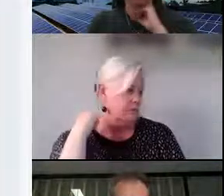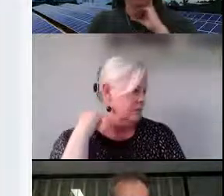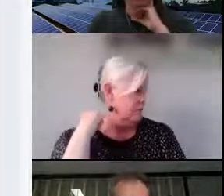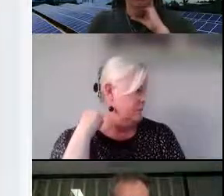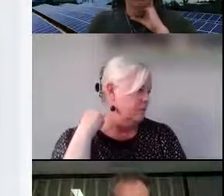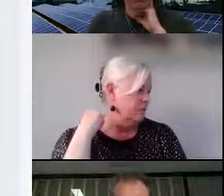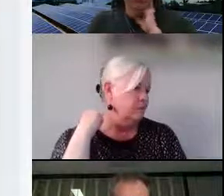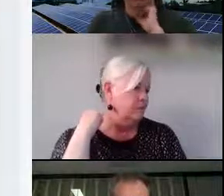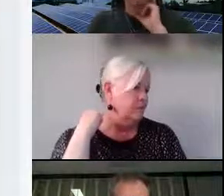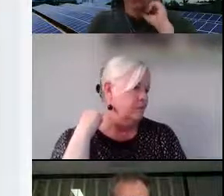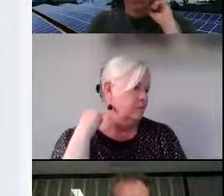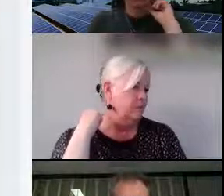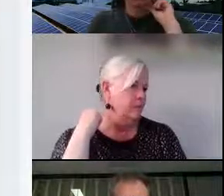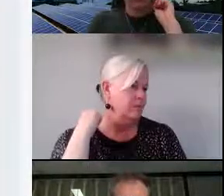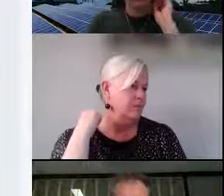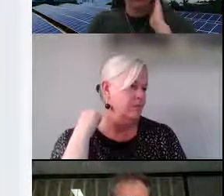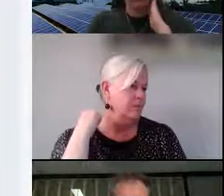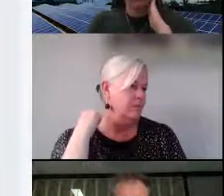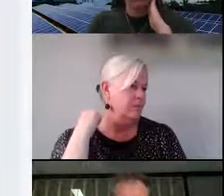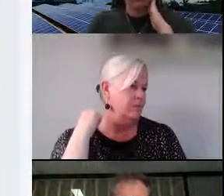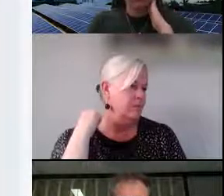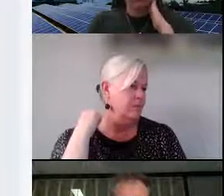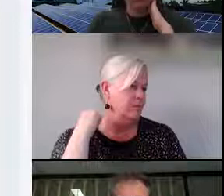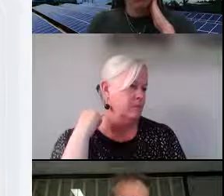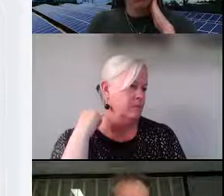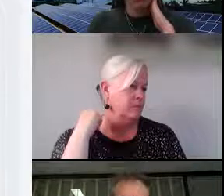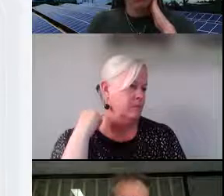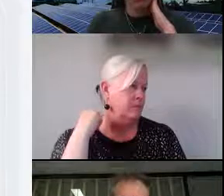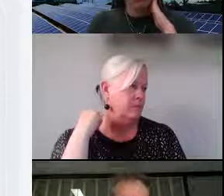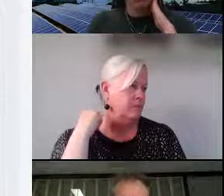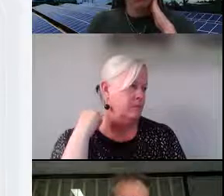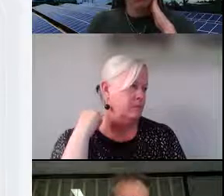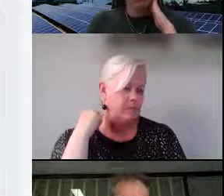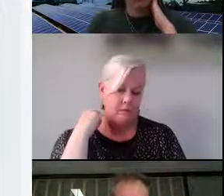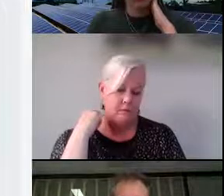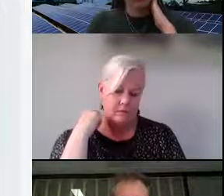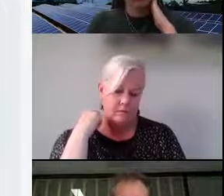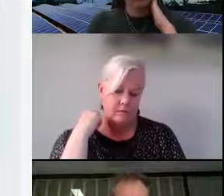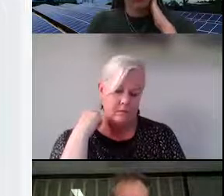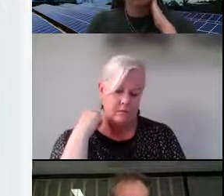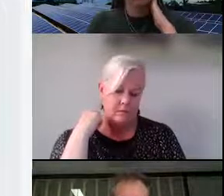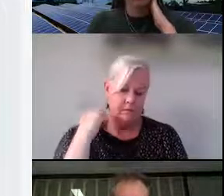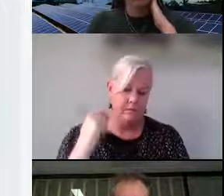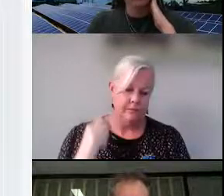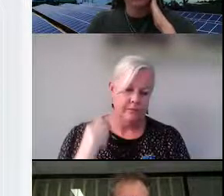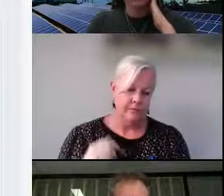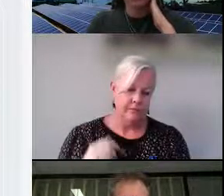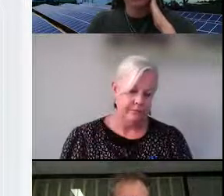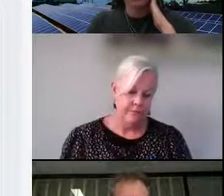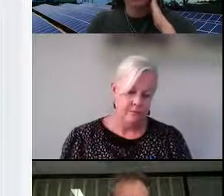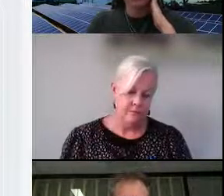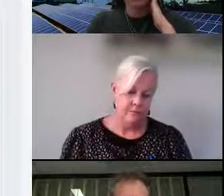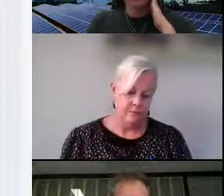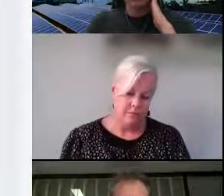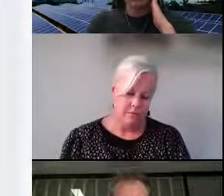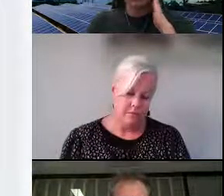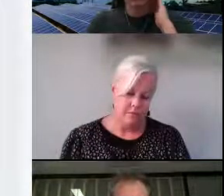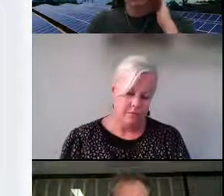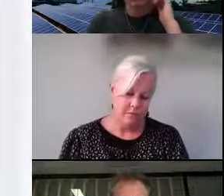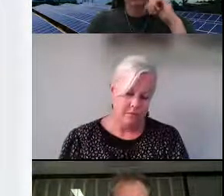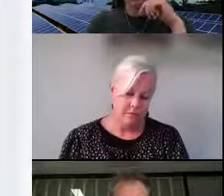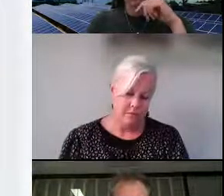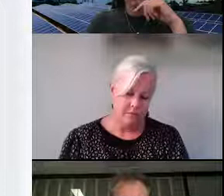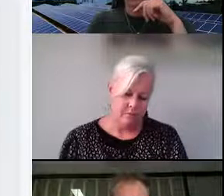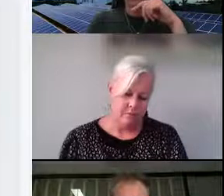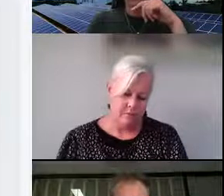be given as part of that review. And then you basically come straight to the full application. And as part of that, you'll be assessed against